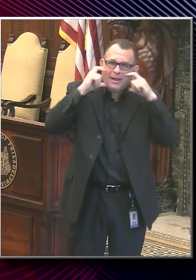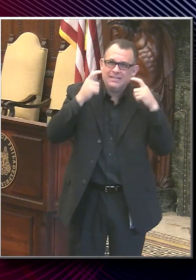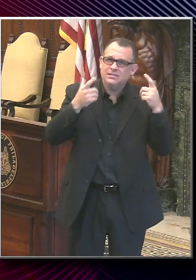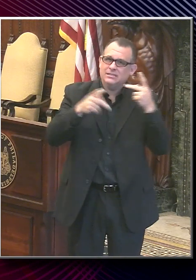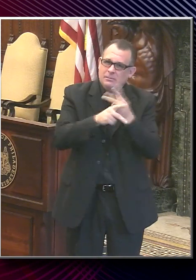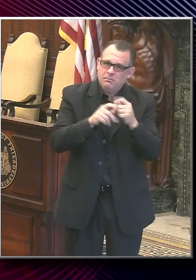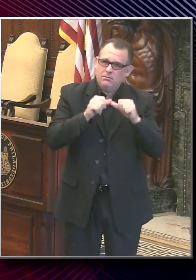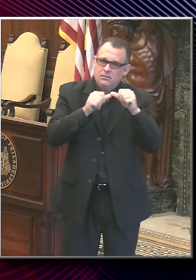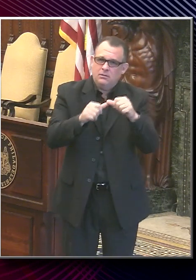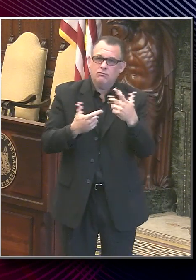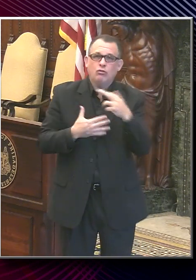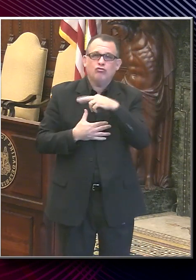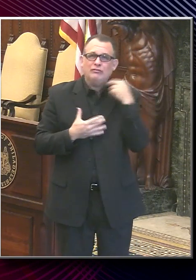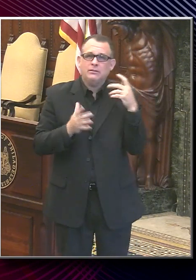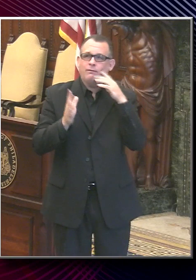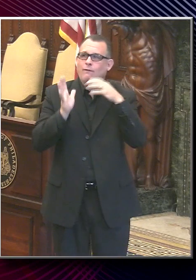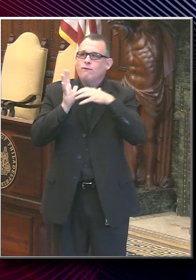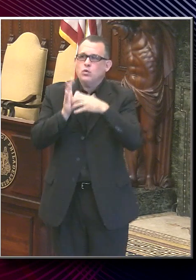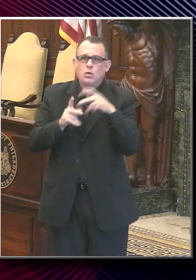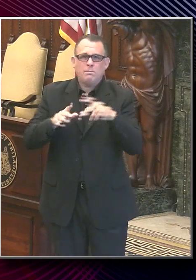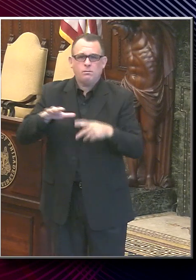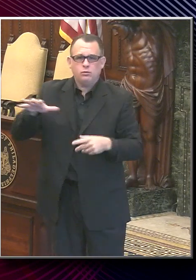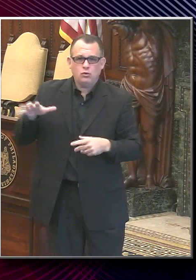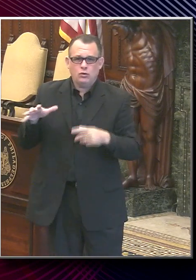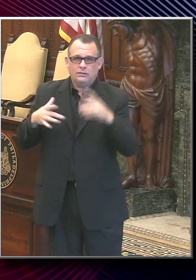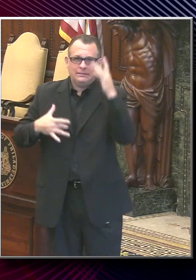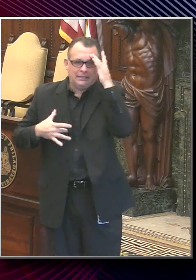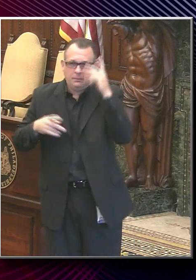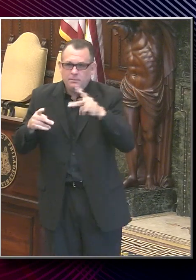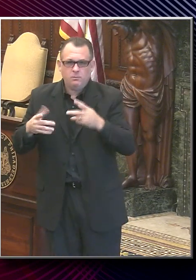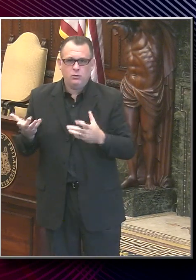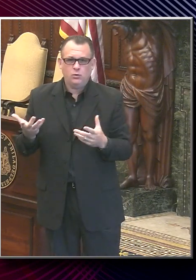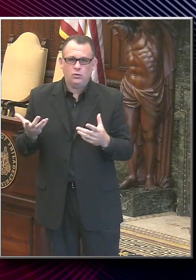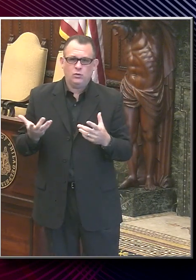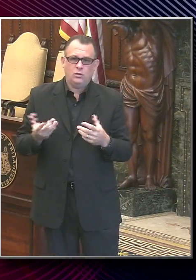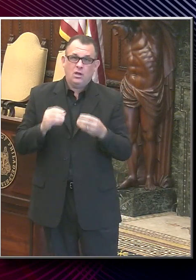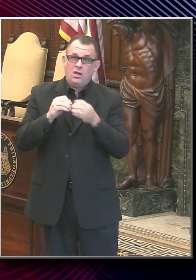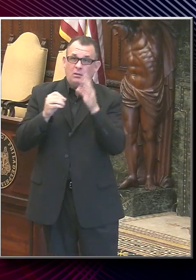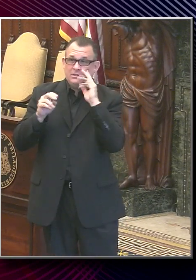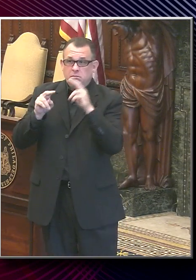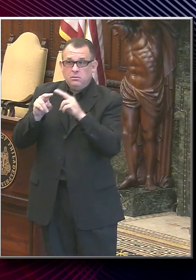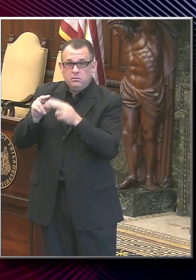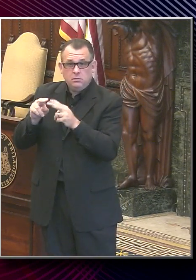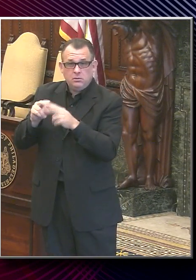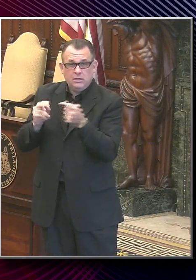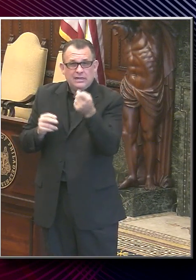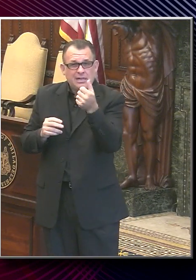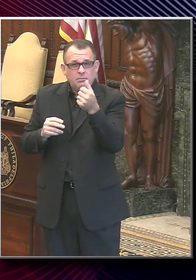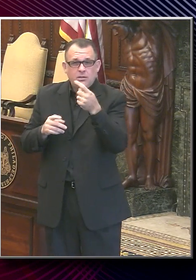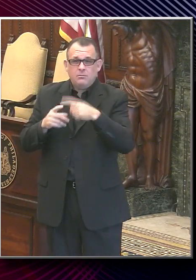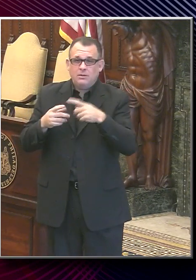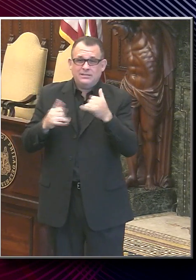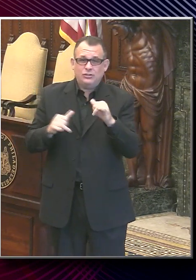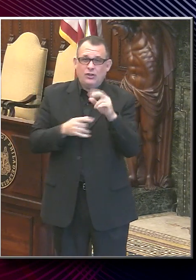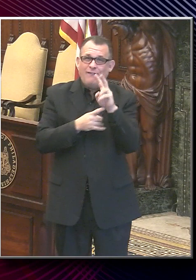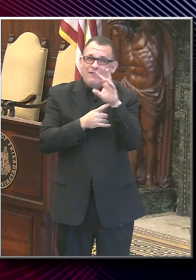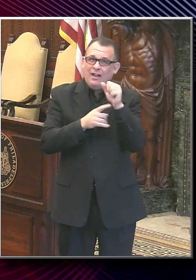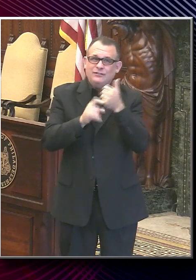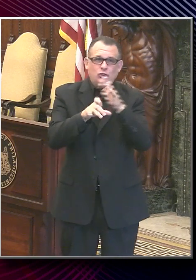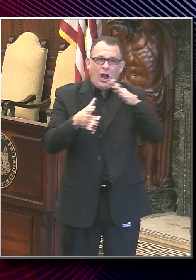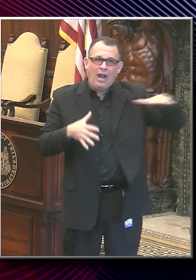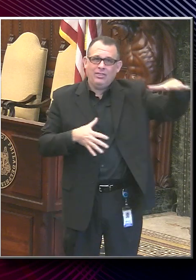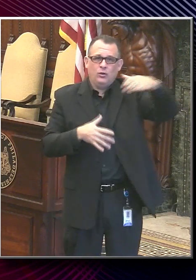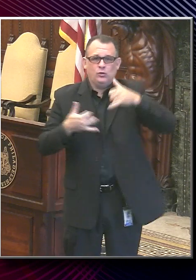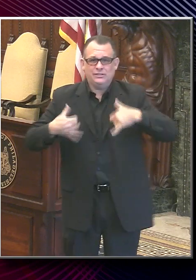to vulnerable populations. Even though we have a slight decrease in case counts, there's far more virus circulating in Philadelphia than is